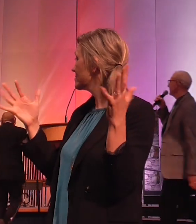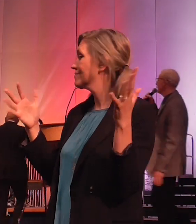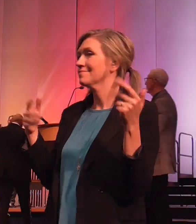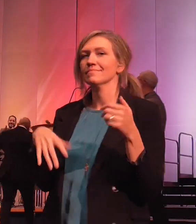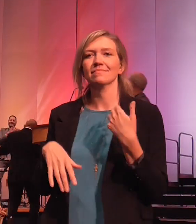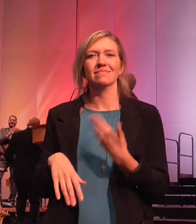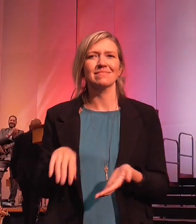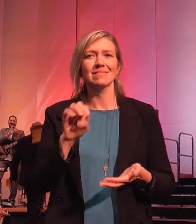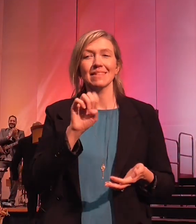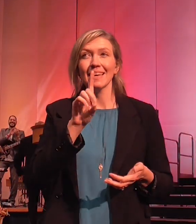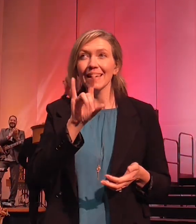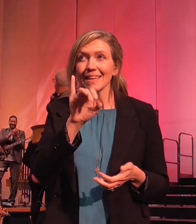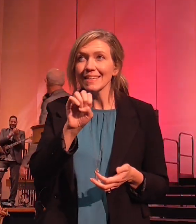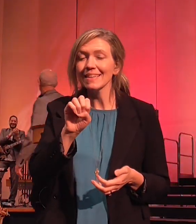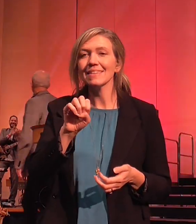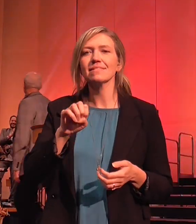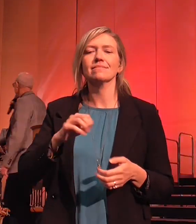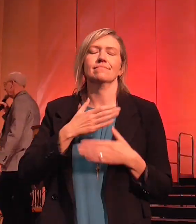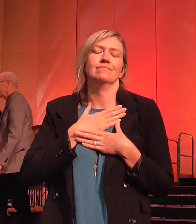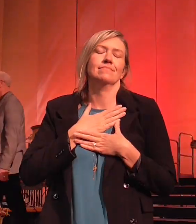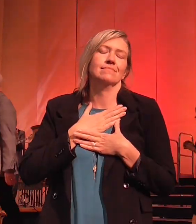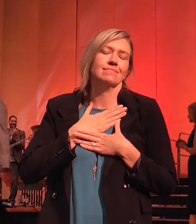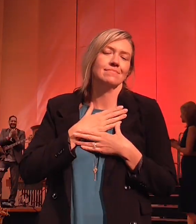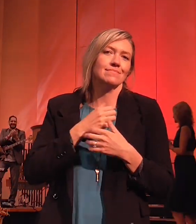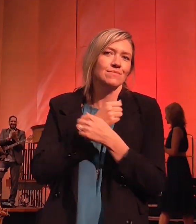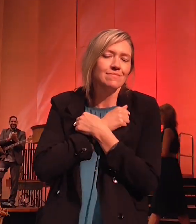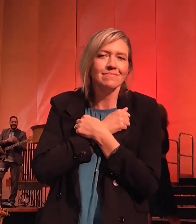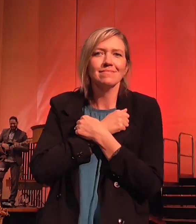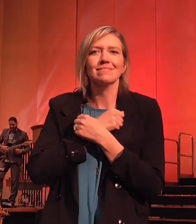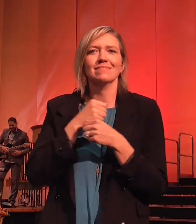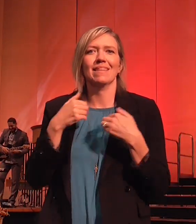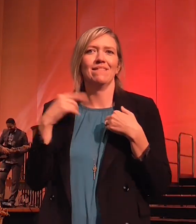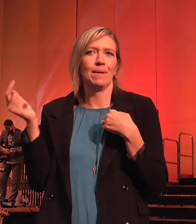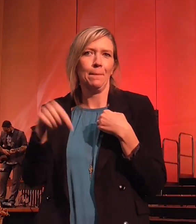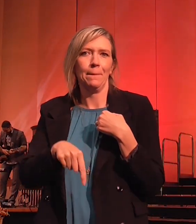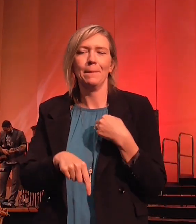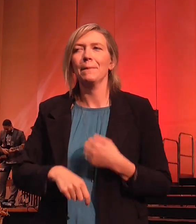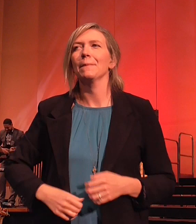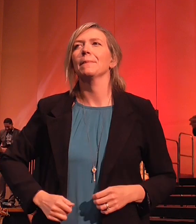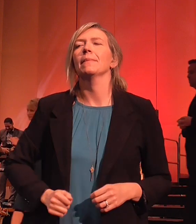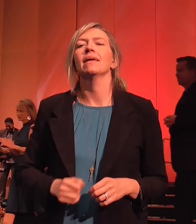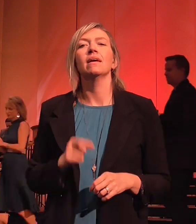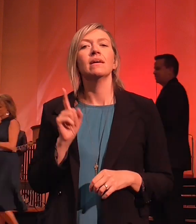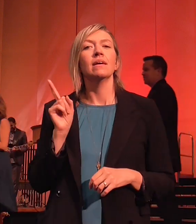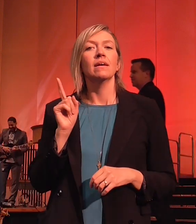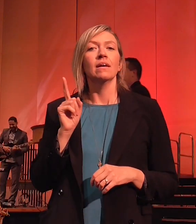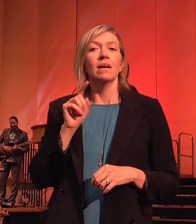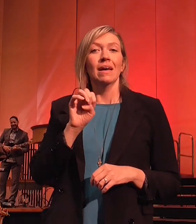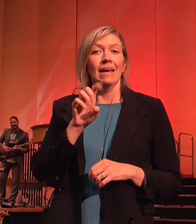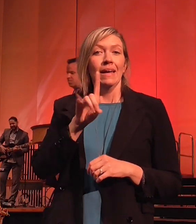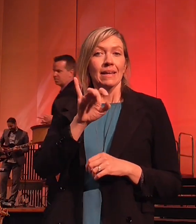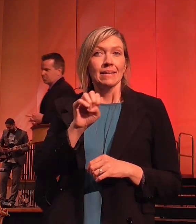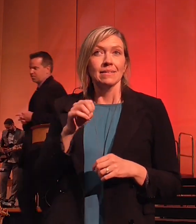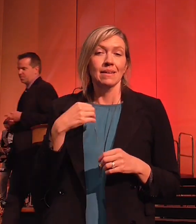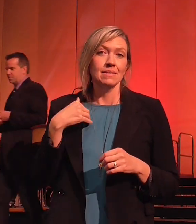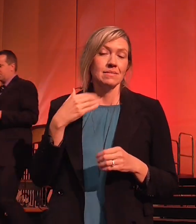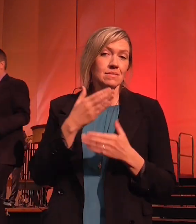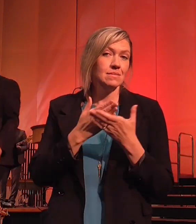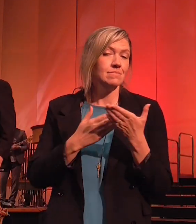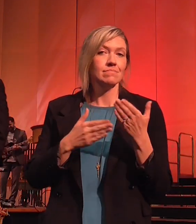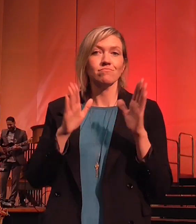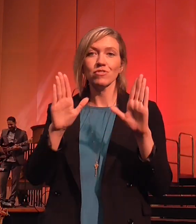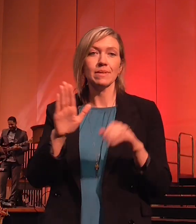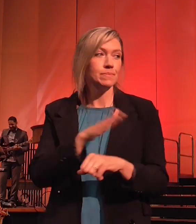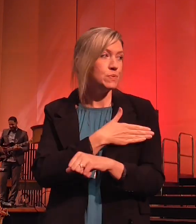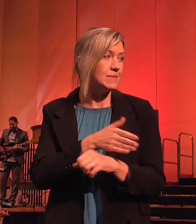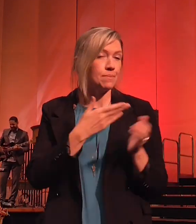Eddie Watkins Jr., such a treat to have you here, man. And he's got some great music that he brought